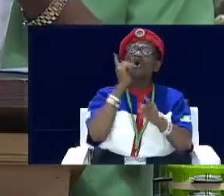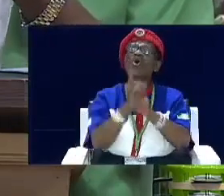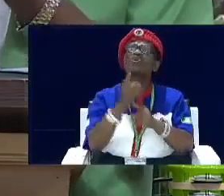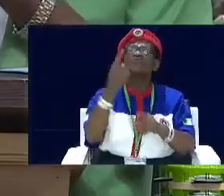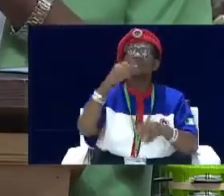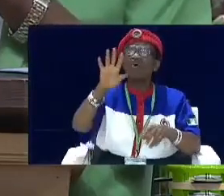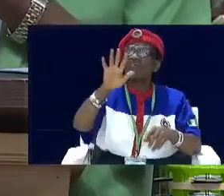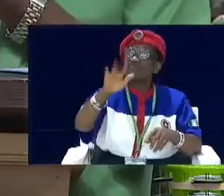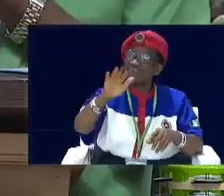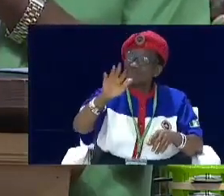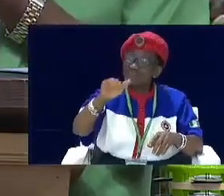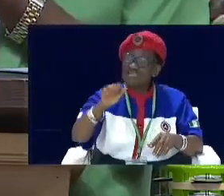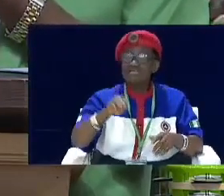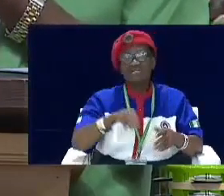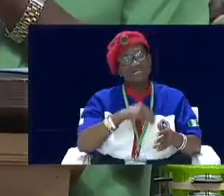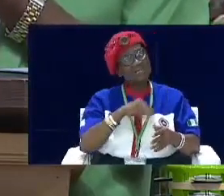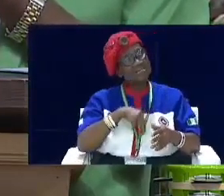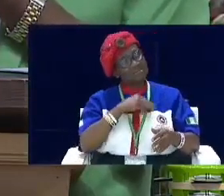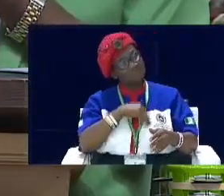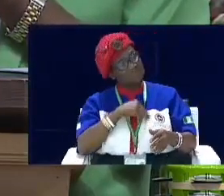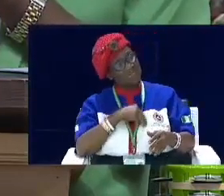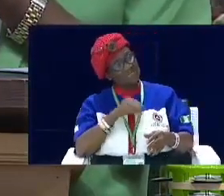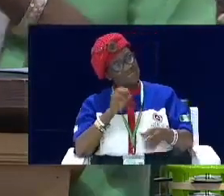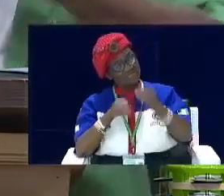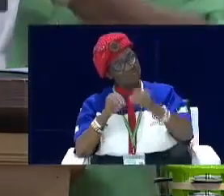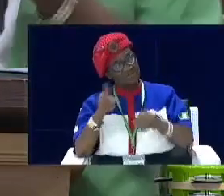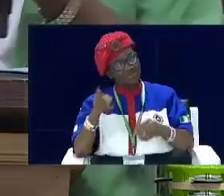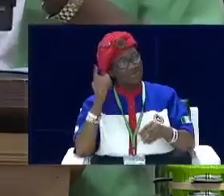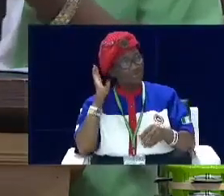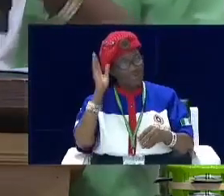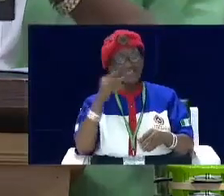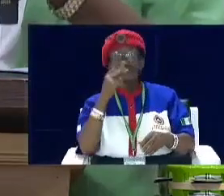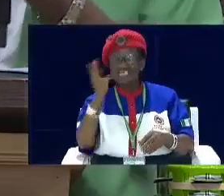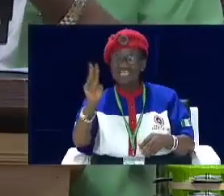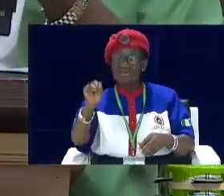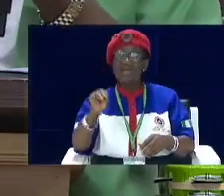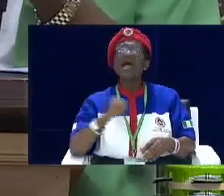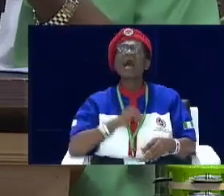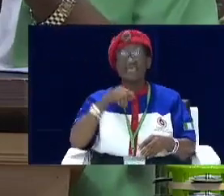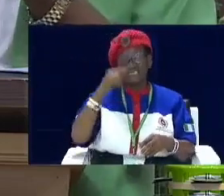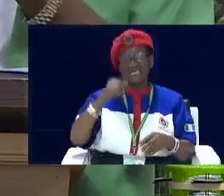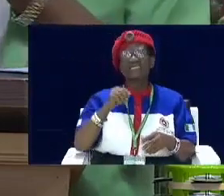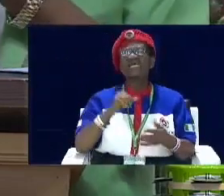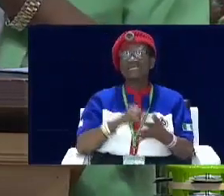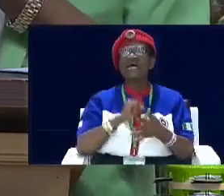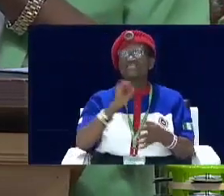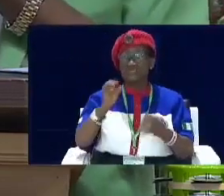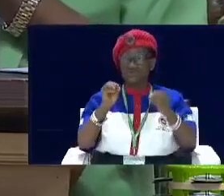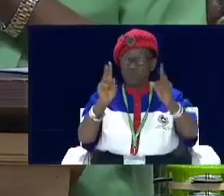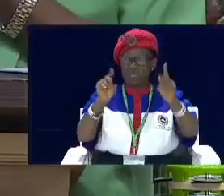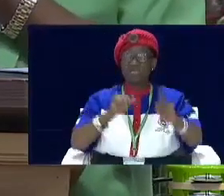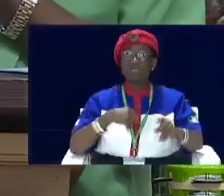na ko ni fun mi ju iseju meedogun pere lo. I said that's enough. I just want to pray for him. Mo ni